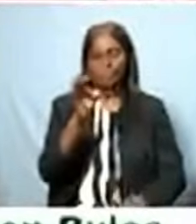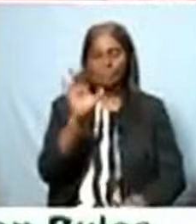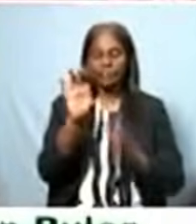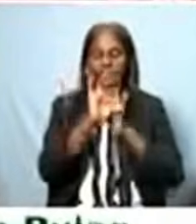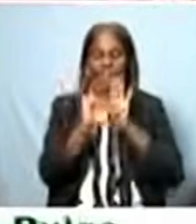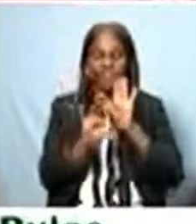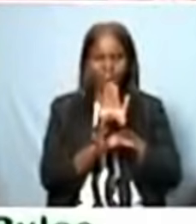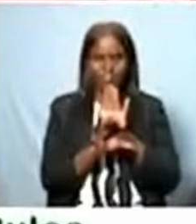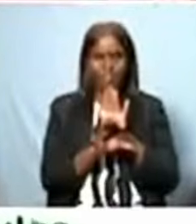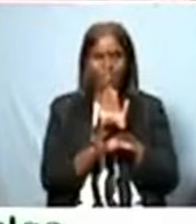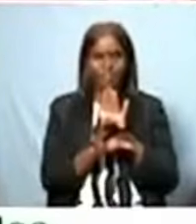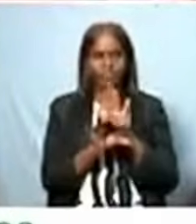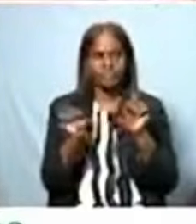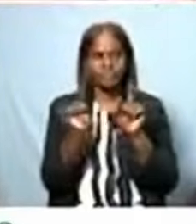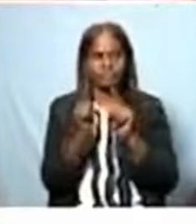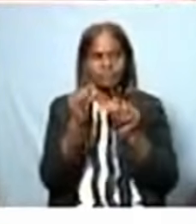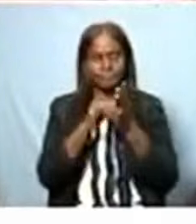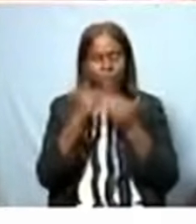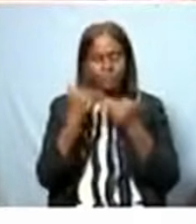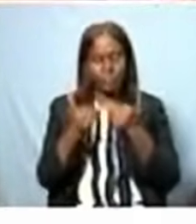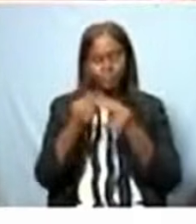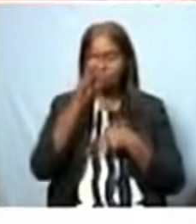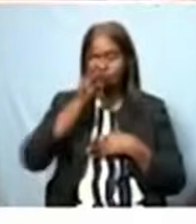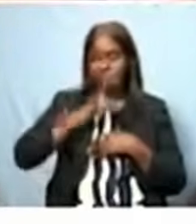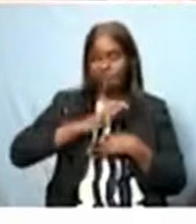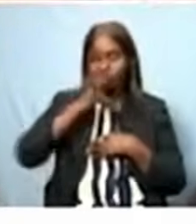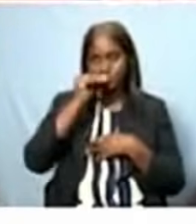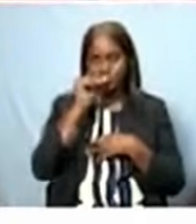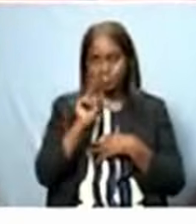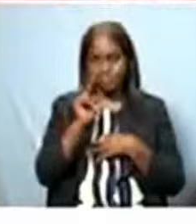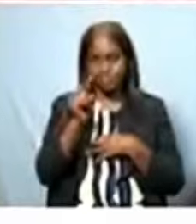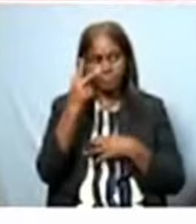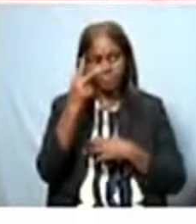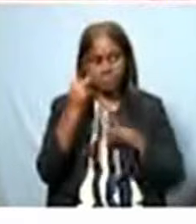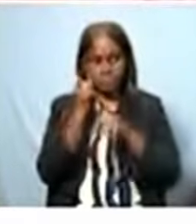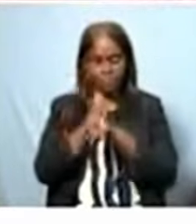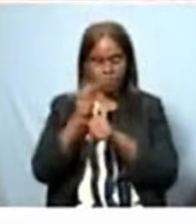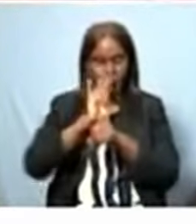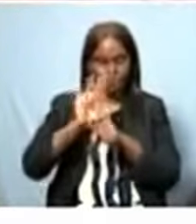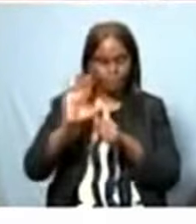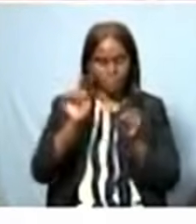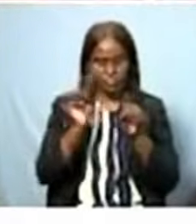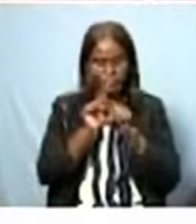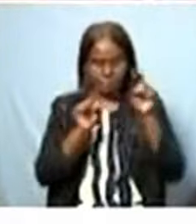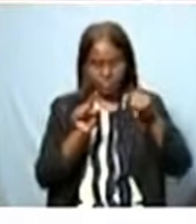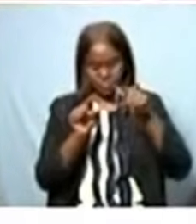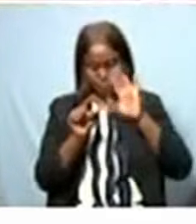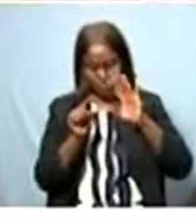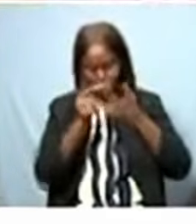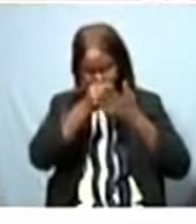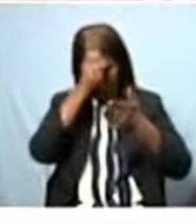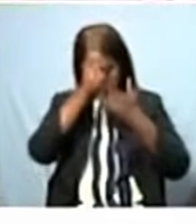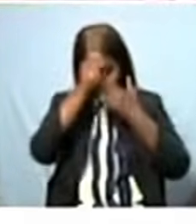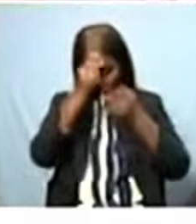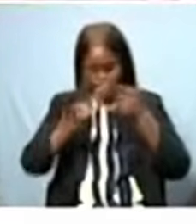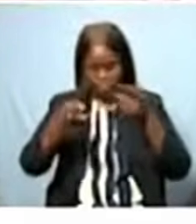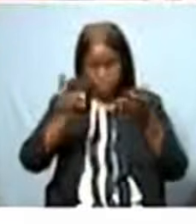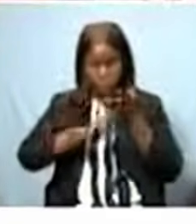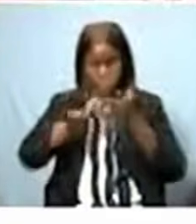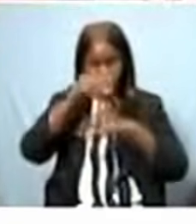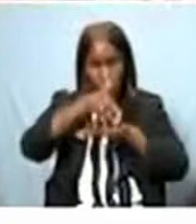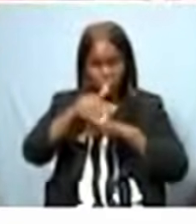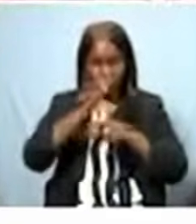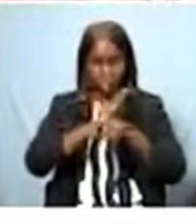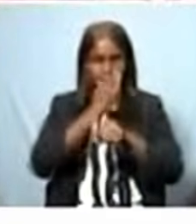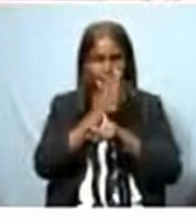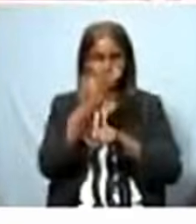Constitution. And therefore, Madam Speaker, a 3-year ban which also requires the students to re-enroll after